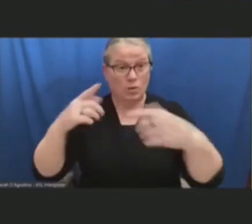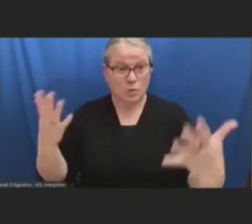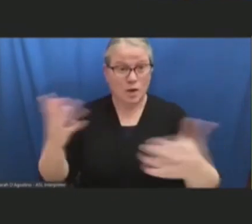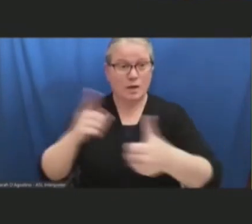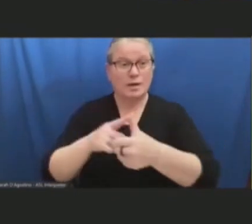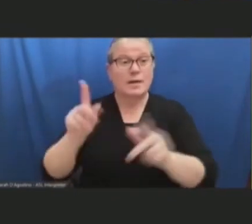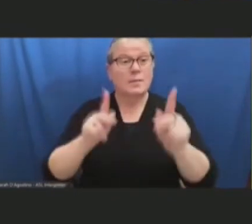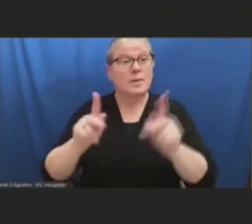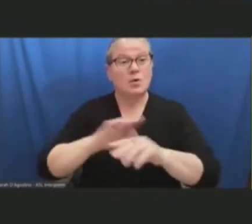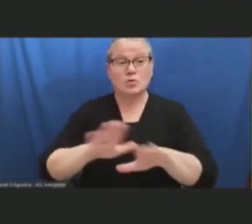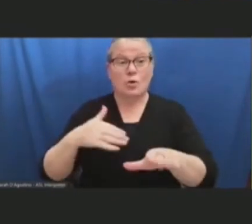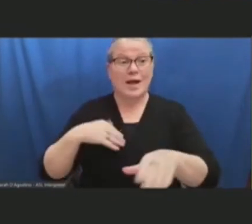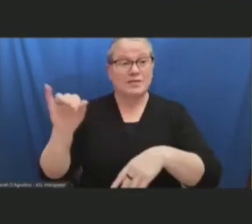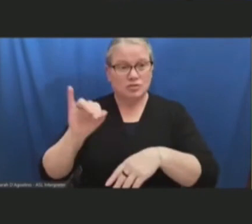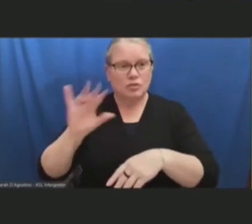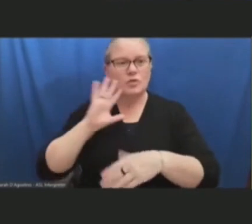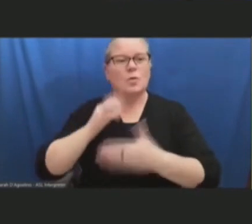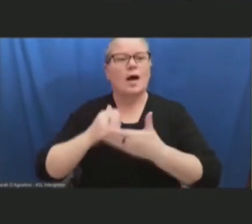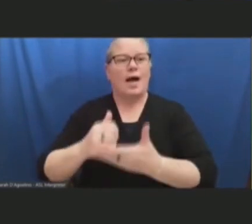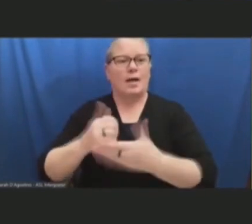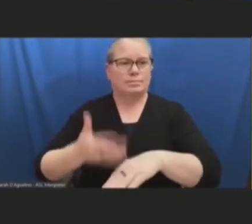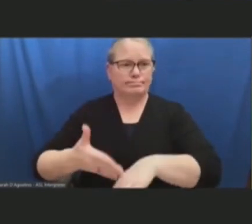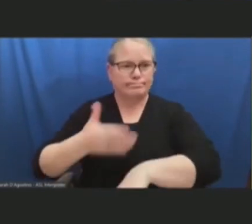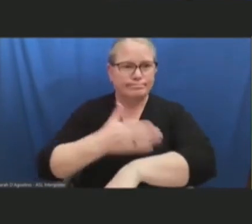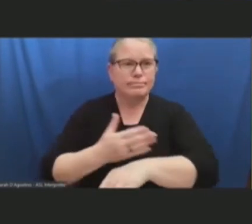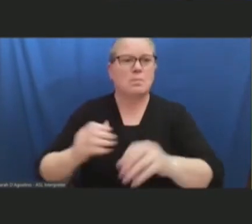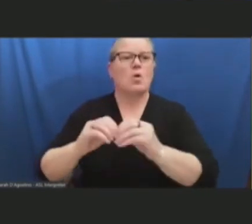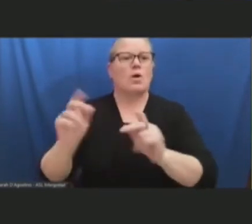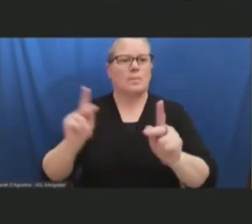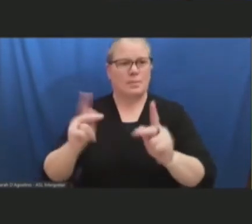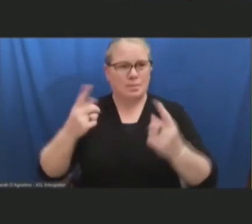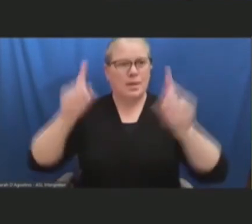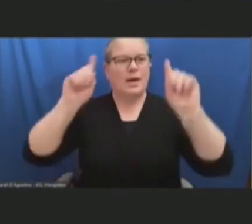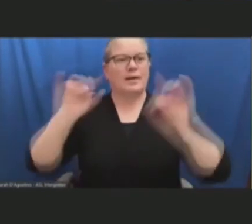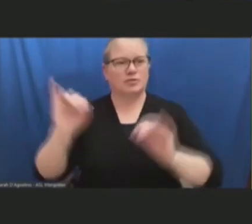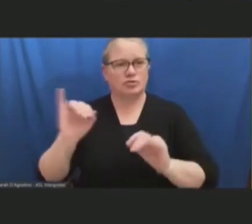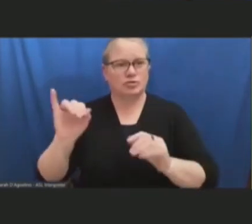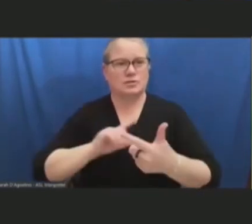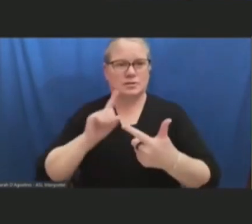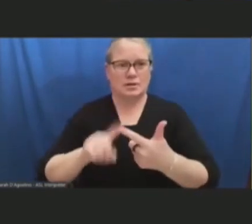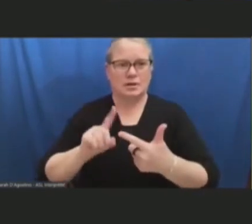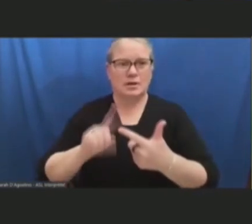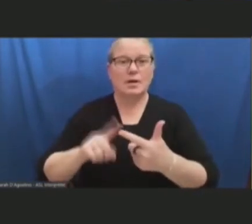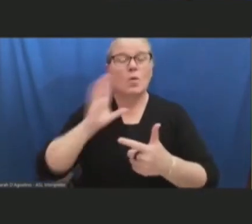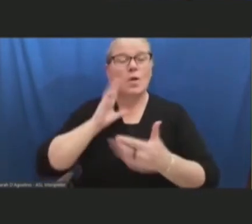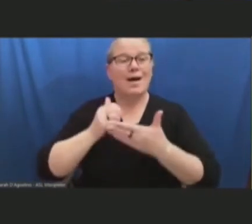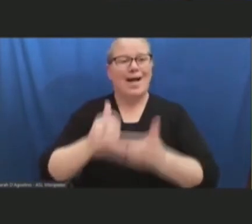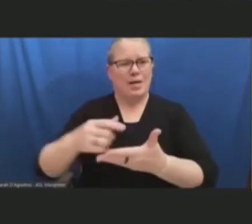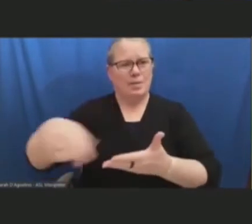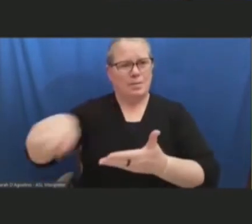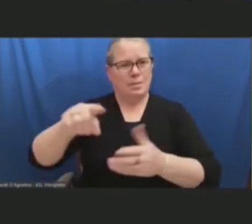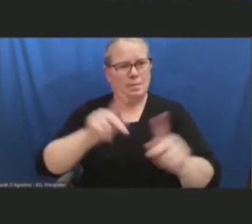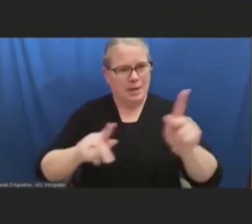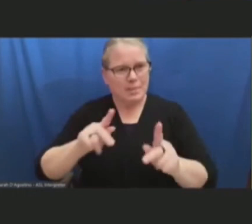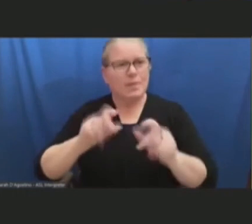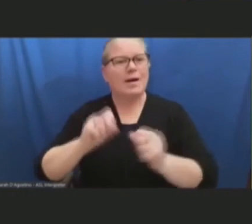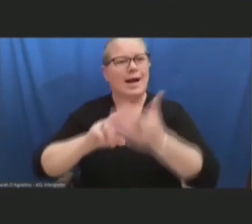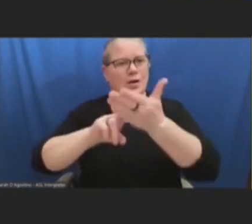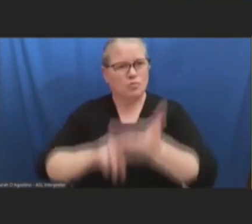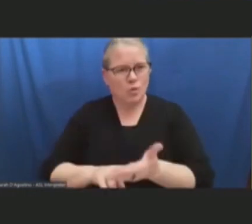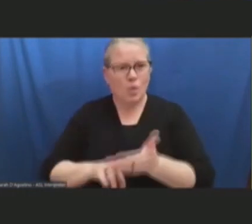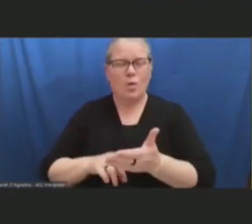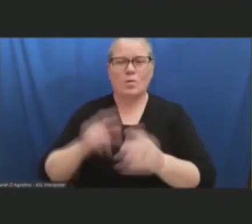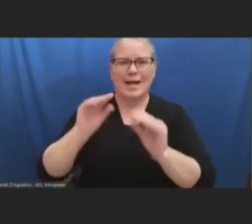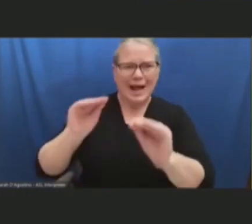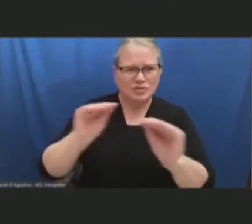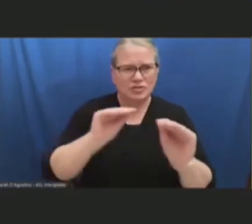It helps reduce health disparities, right? Having these local brokers enroll and educate consumers about using health